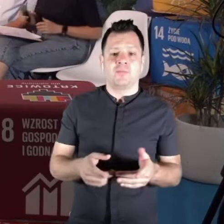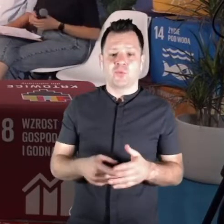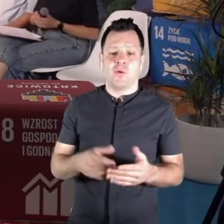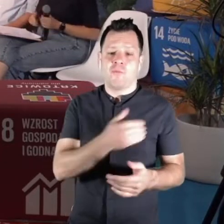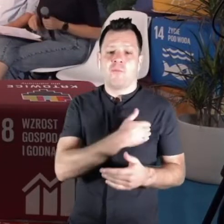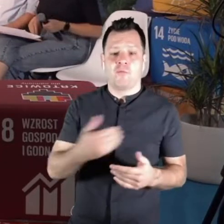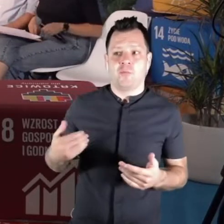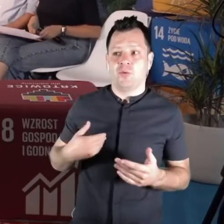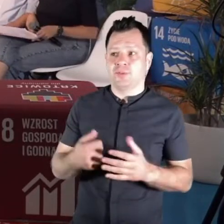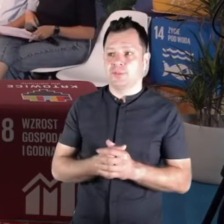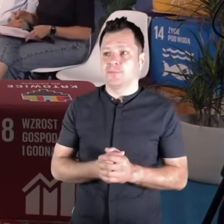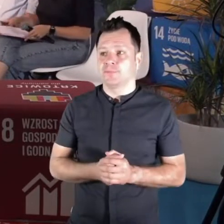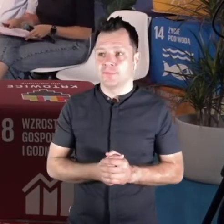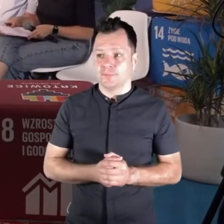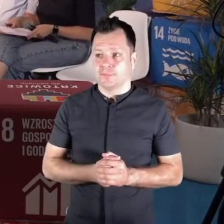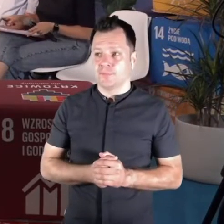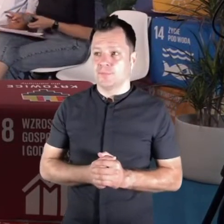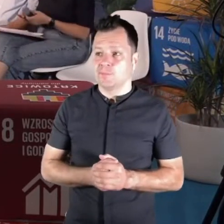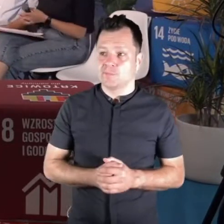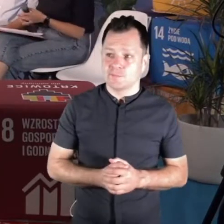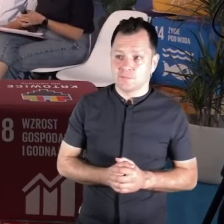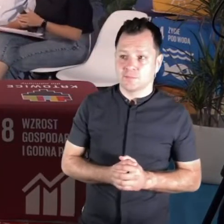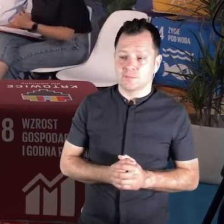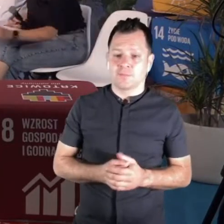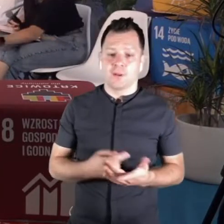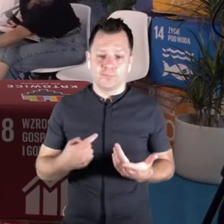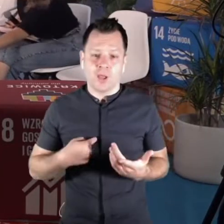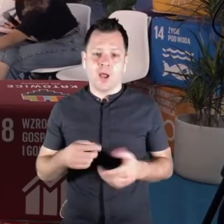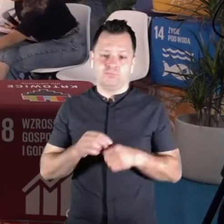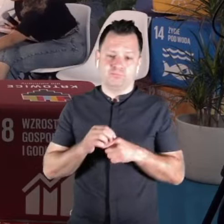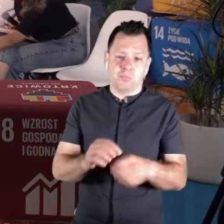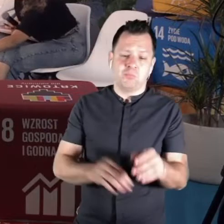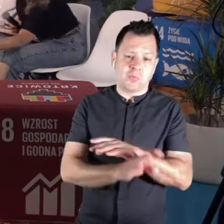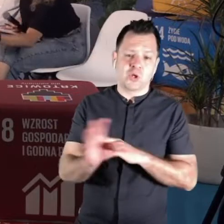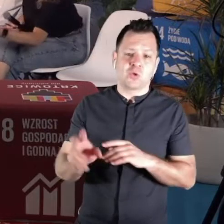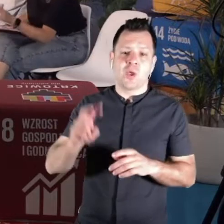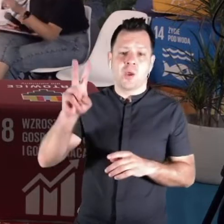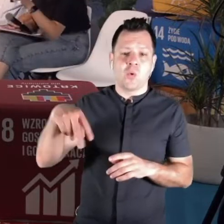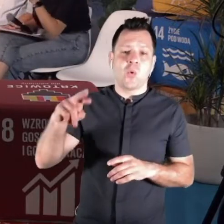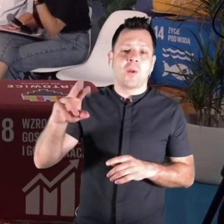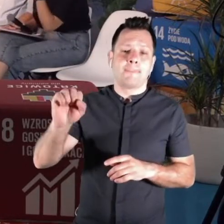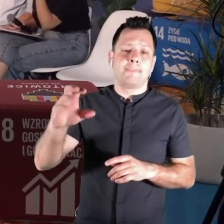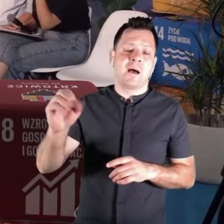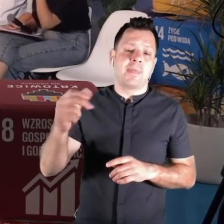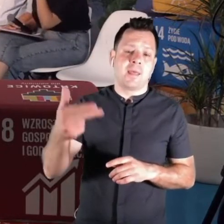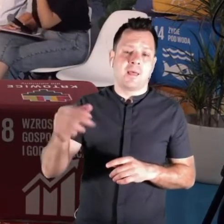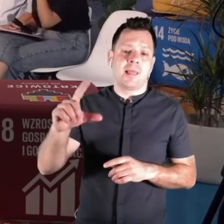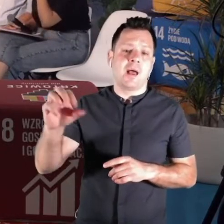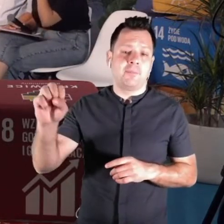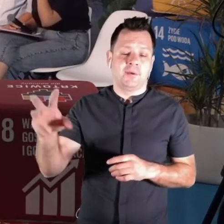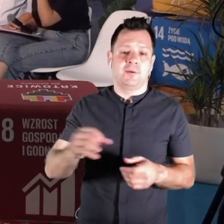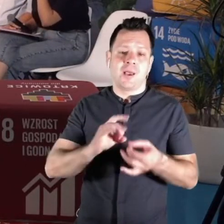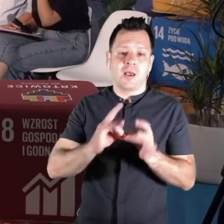here representing Urban Lab Gdynia, and I will tell you a good practice in co-creation on a case of dialogue